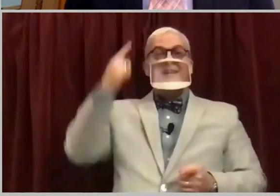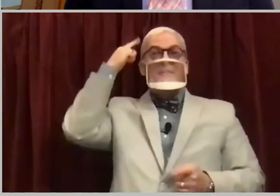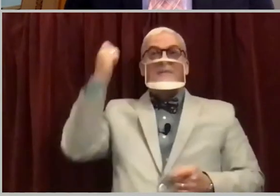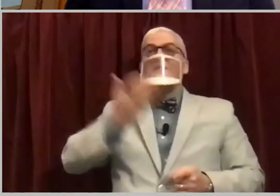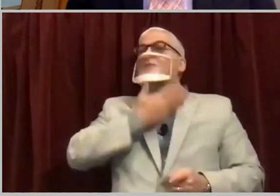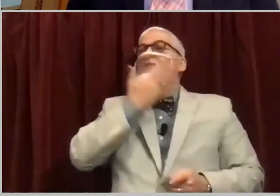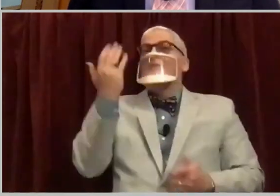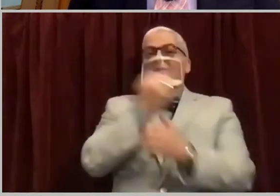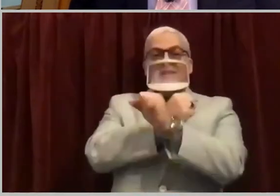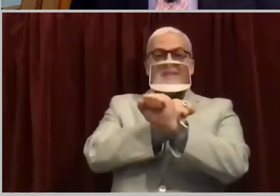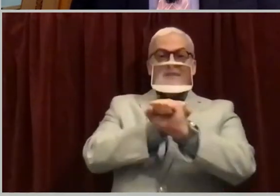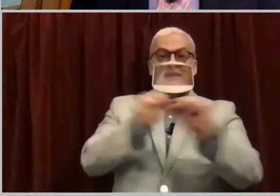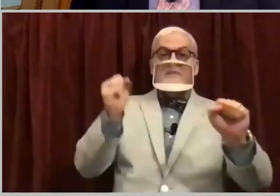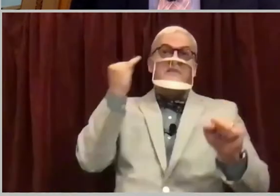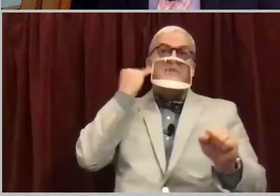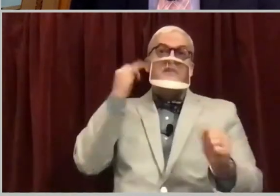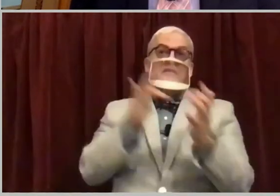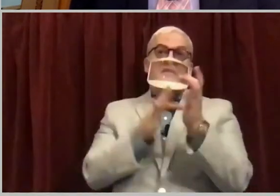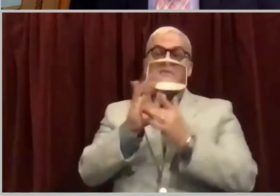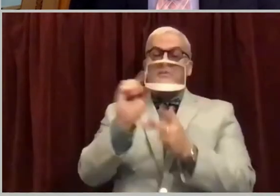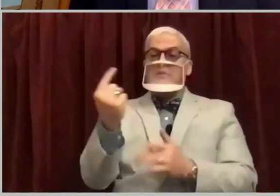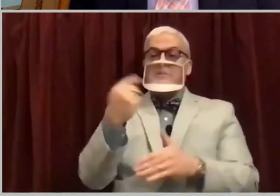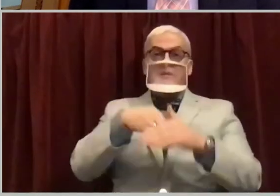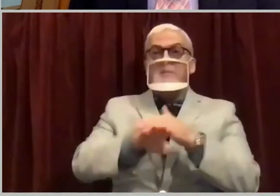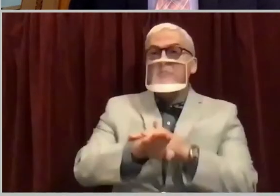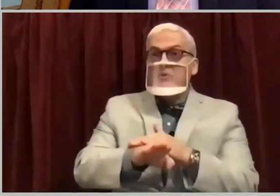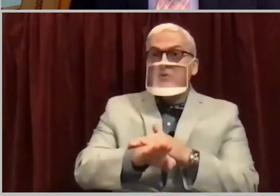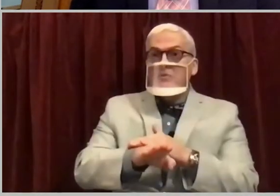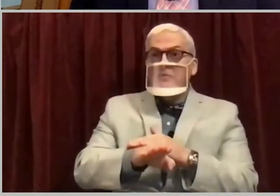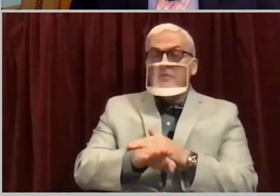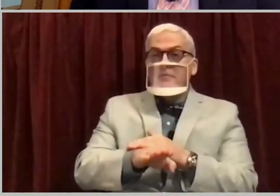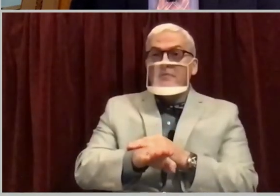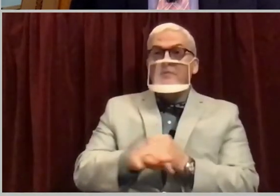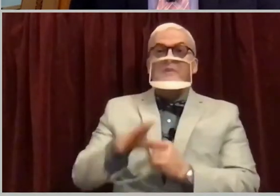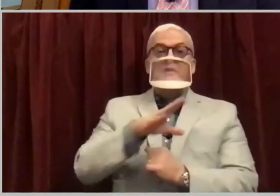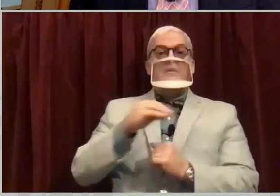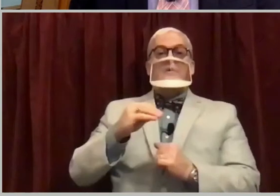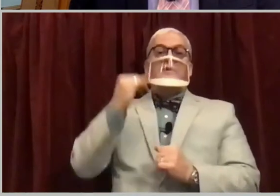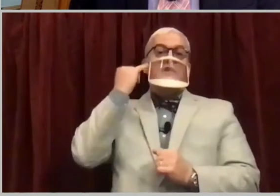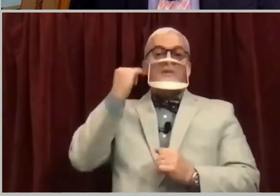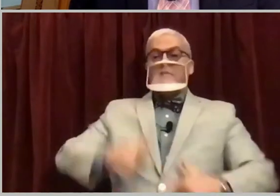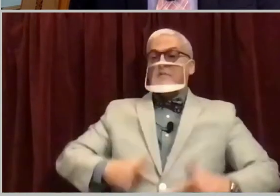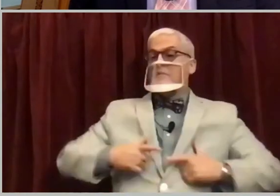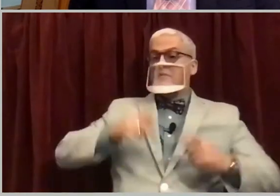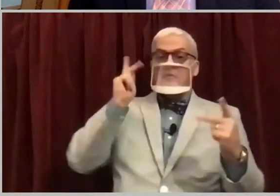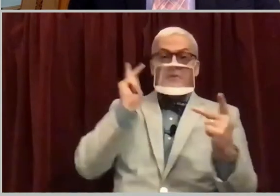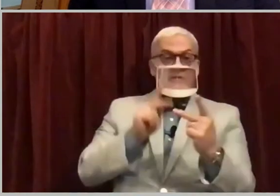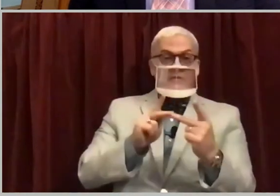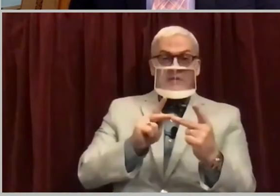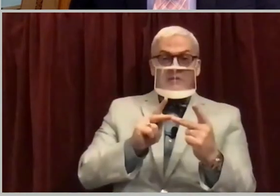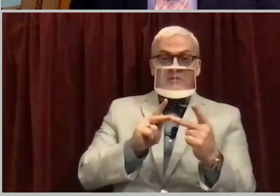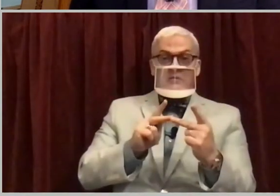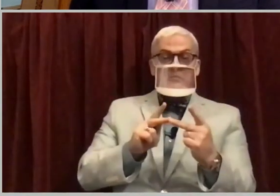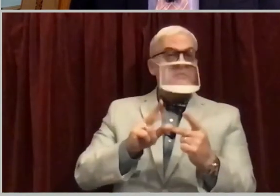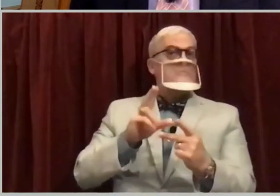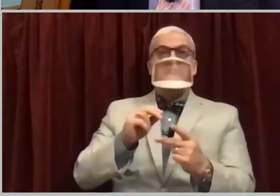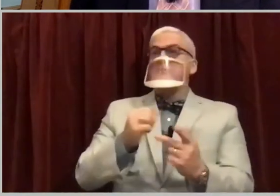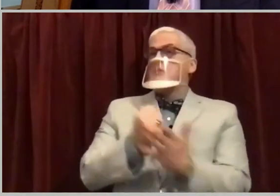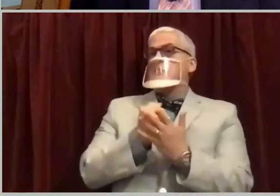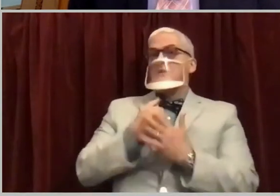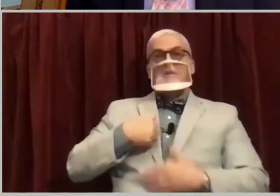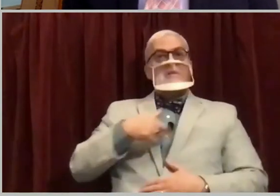his birth alone, nor did the sinless way that he lived his life have any redemptive force on its